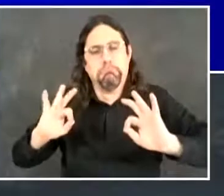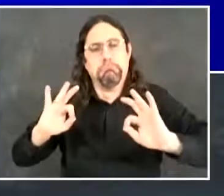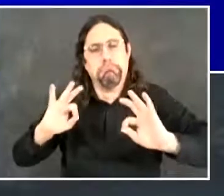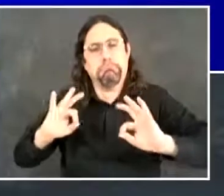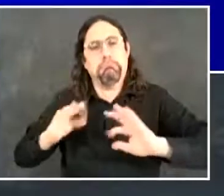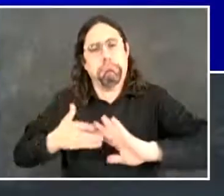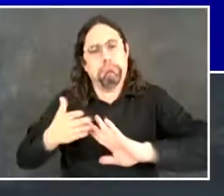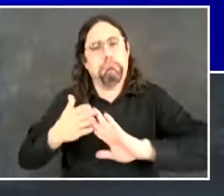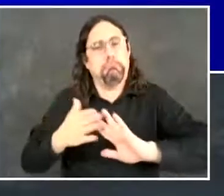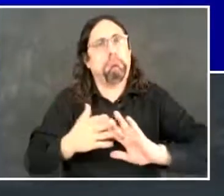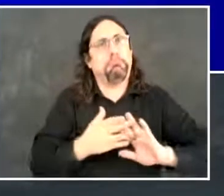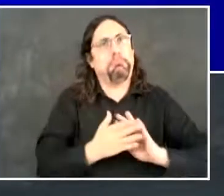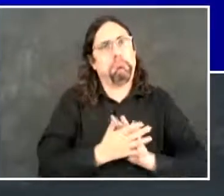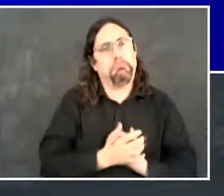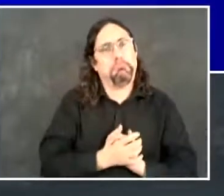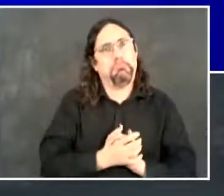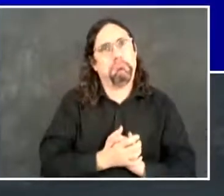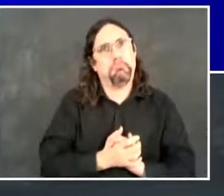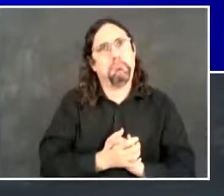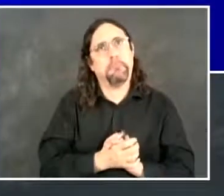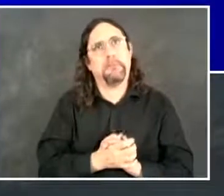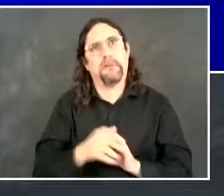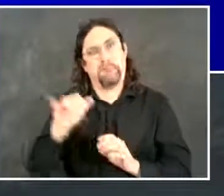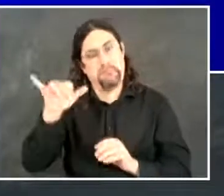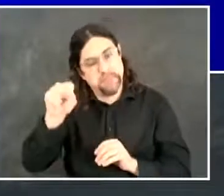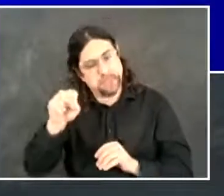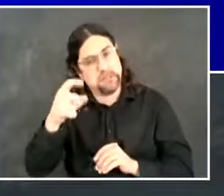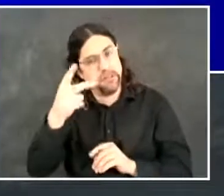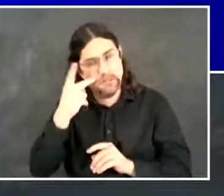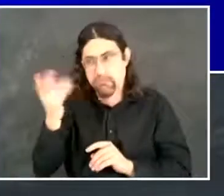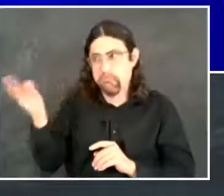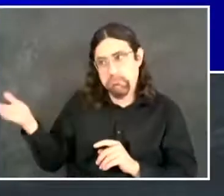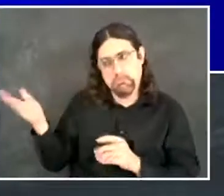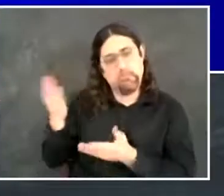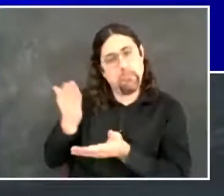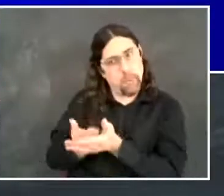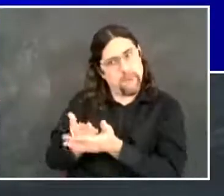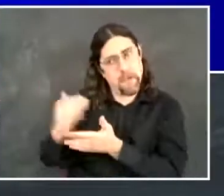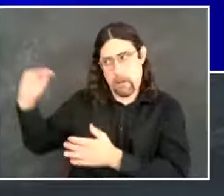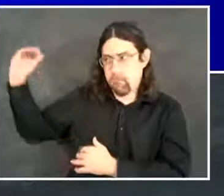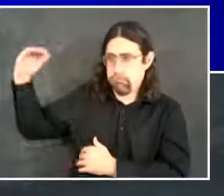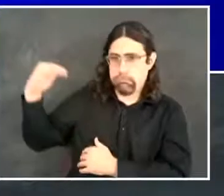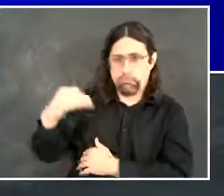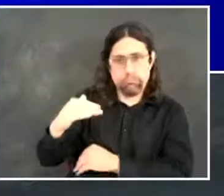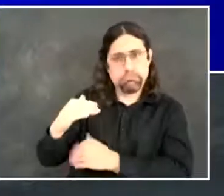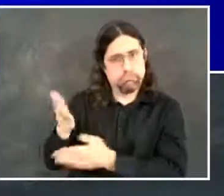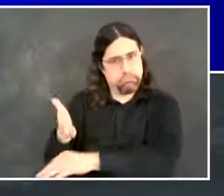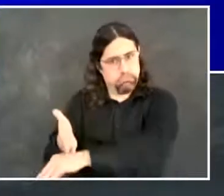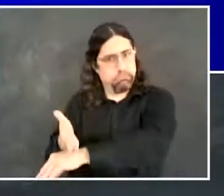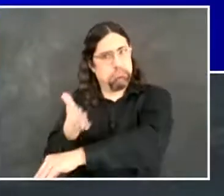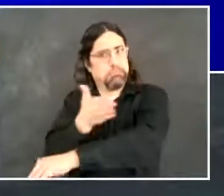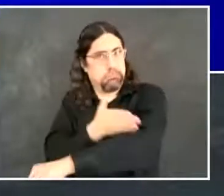but you'll notice the difference between this chart and the last chart. There's decrease, but nowhere near as sharp a decrease.